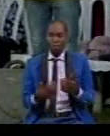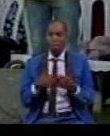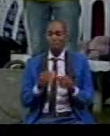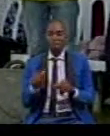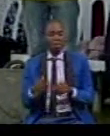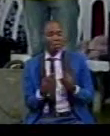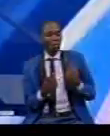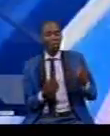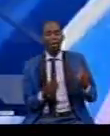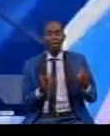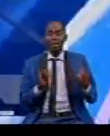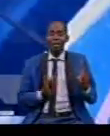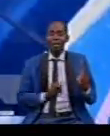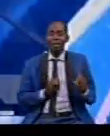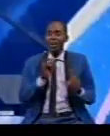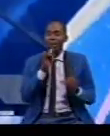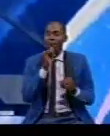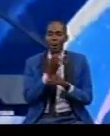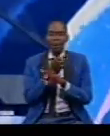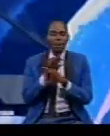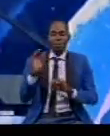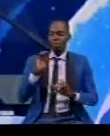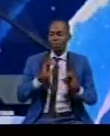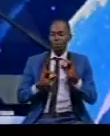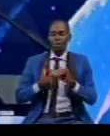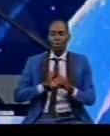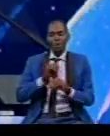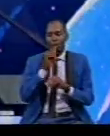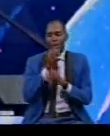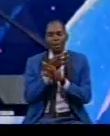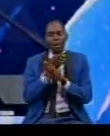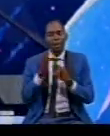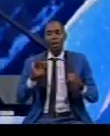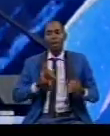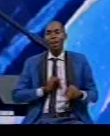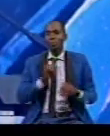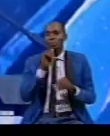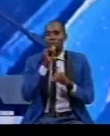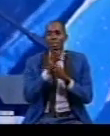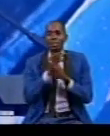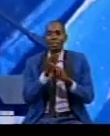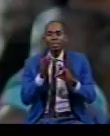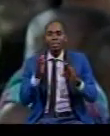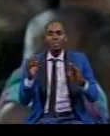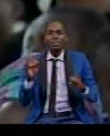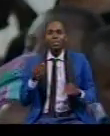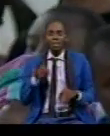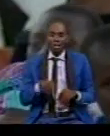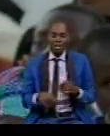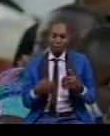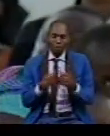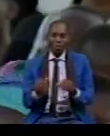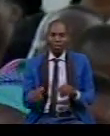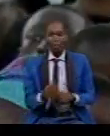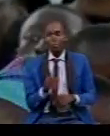challenge. Father, in Jesus' name, we know that Jesus,